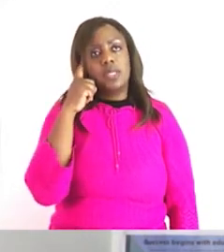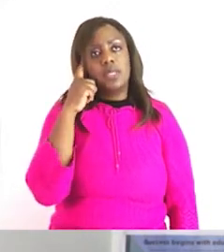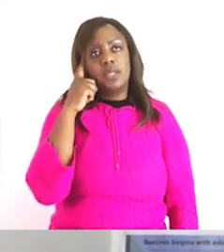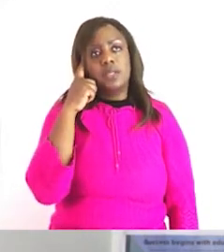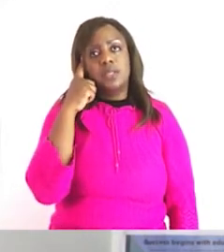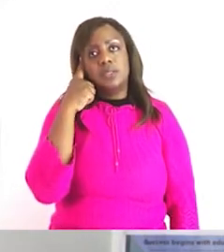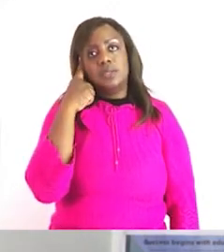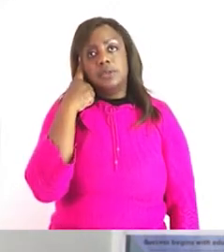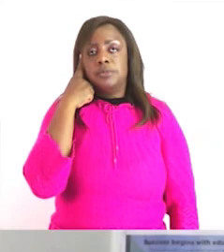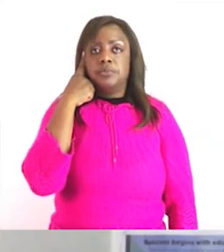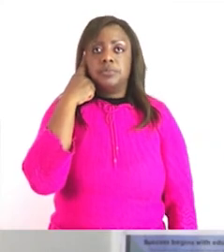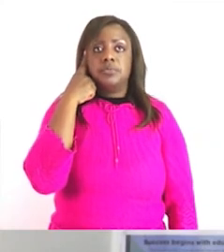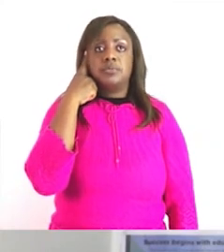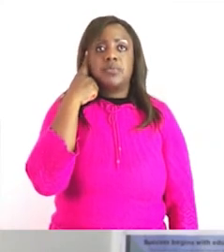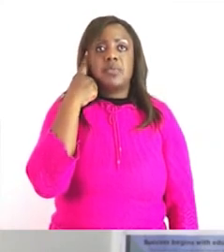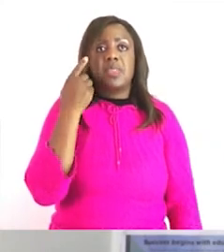Maybe